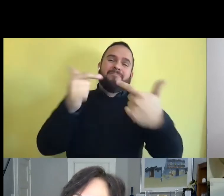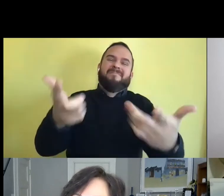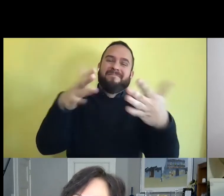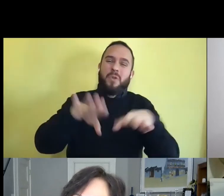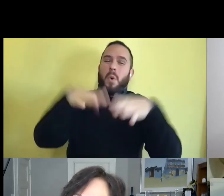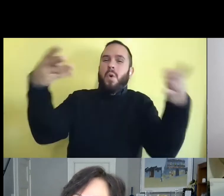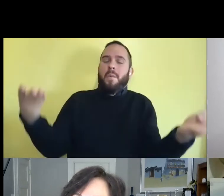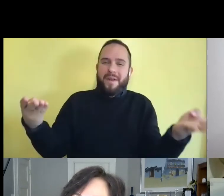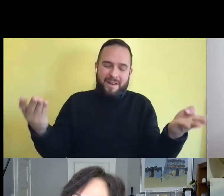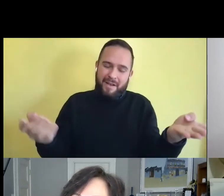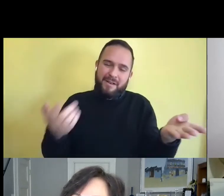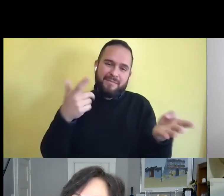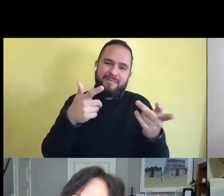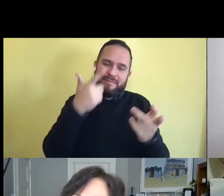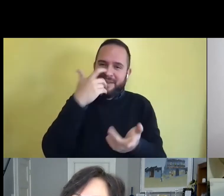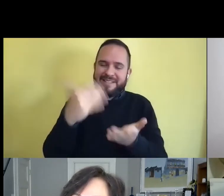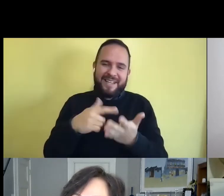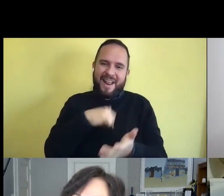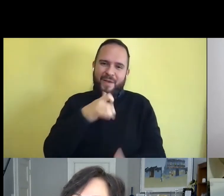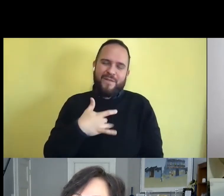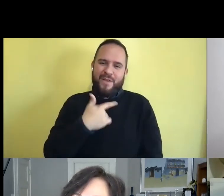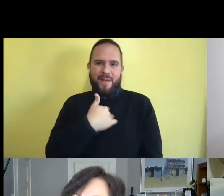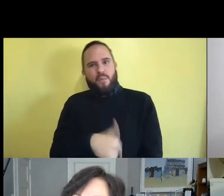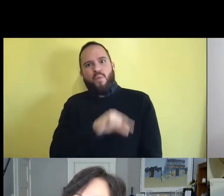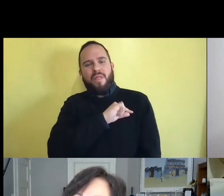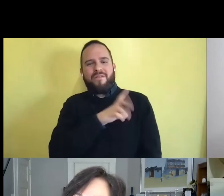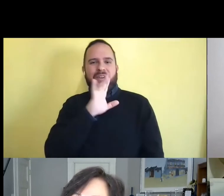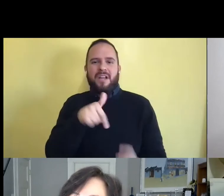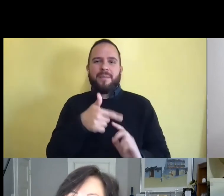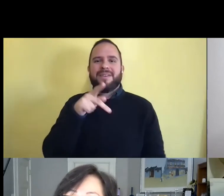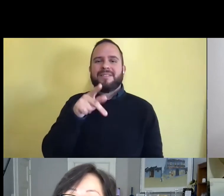I don't feel necessarily qualified to talk about the psychiatric side of things.